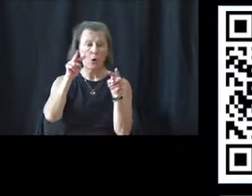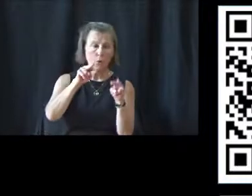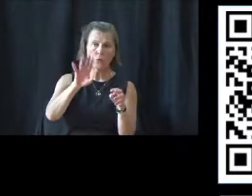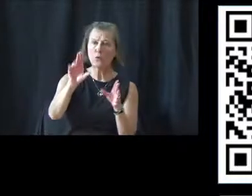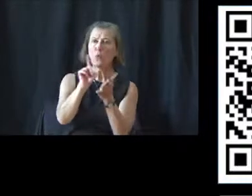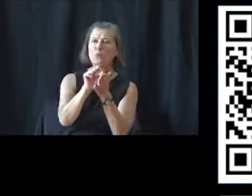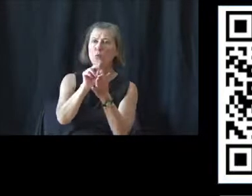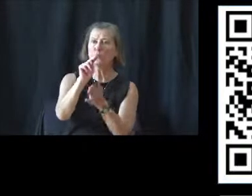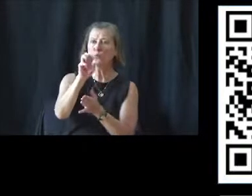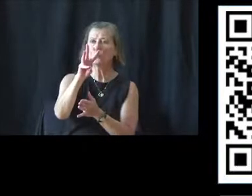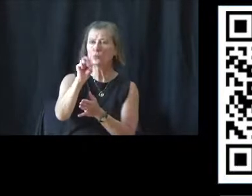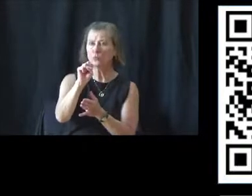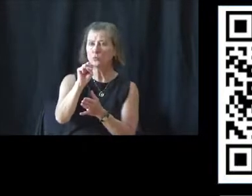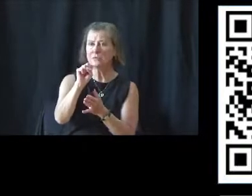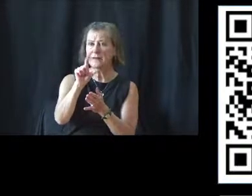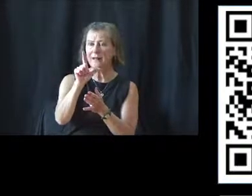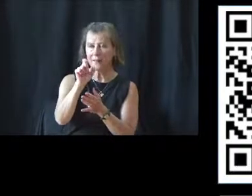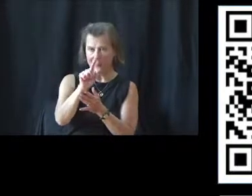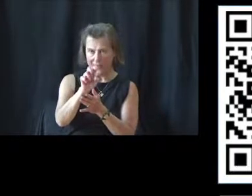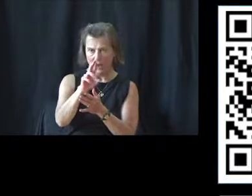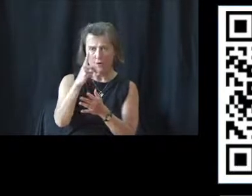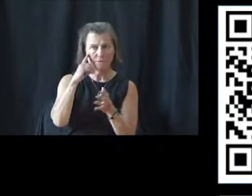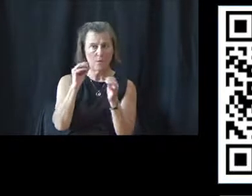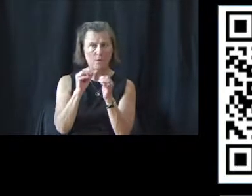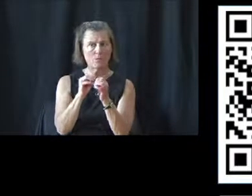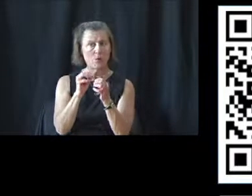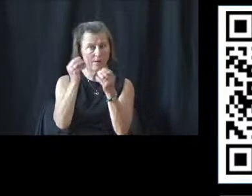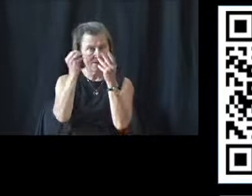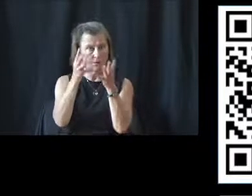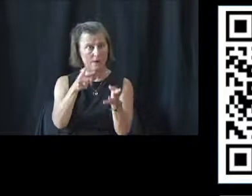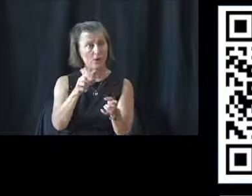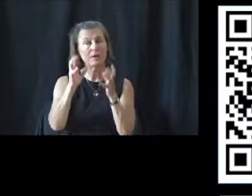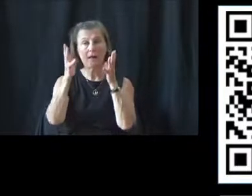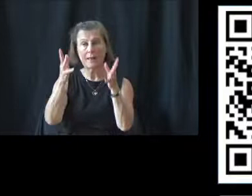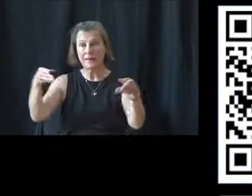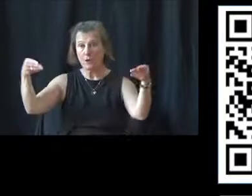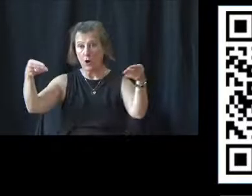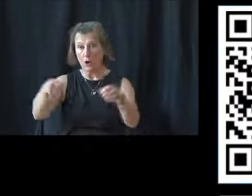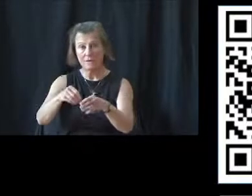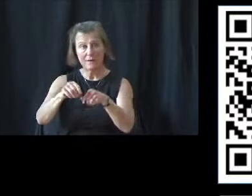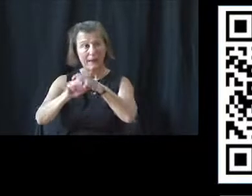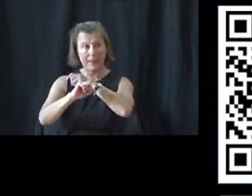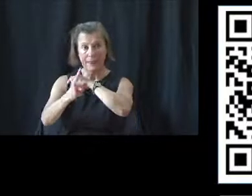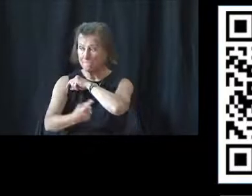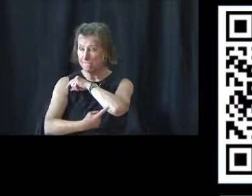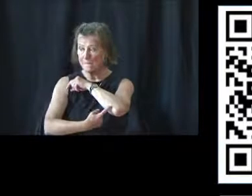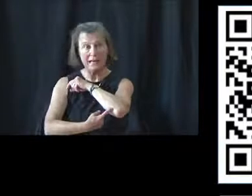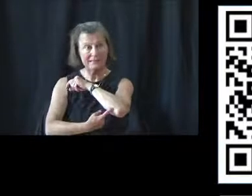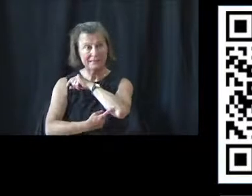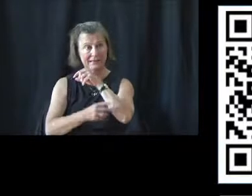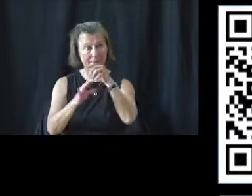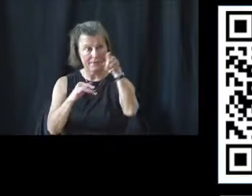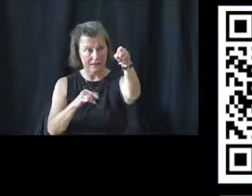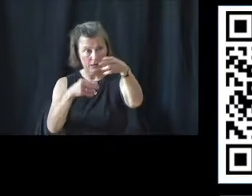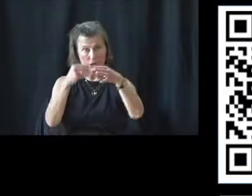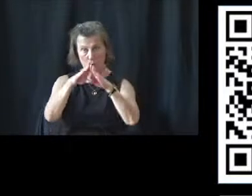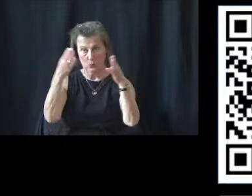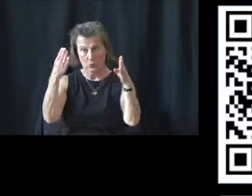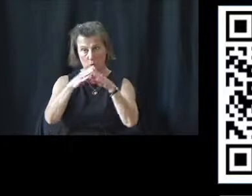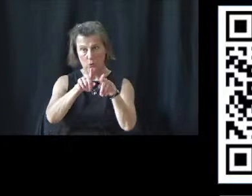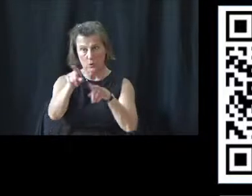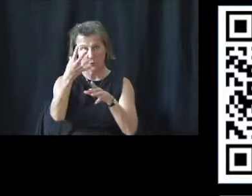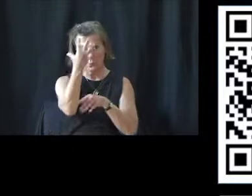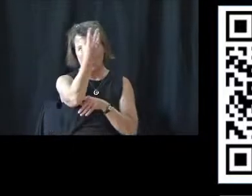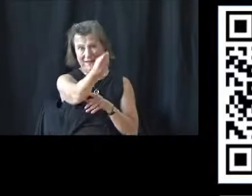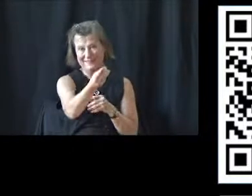more information. You may also leave your offering in the baskets by the door as you exit